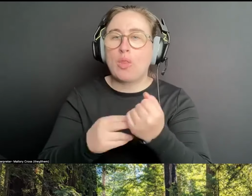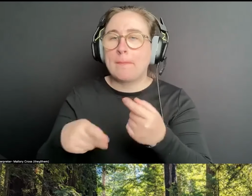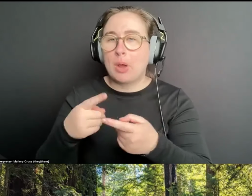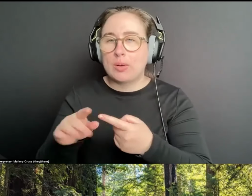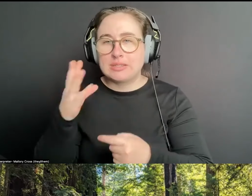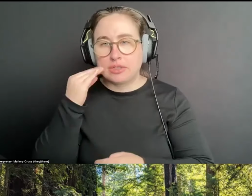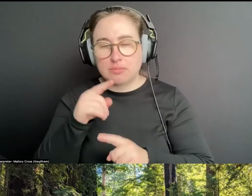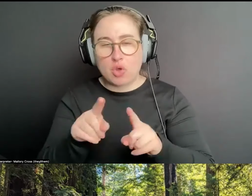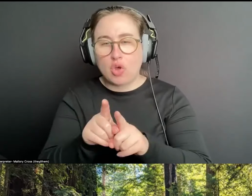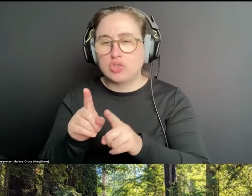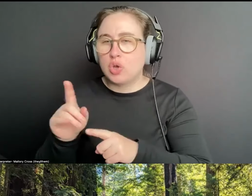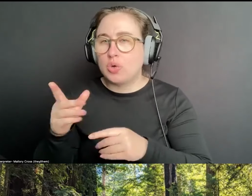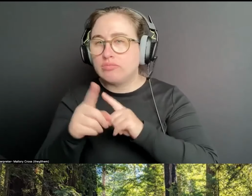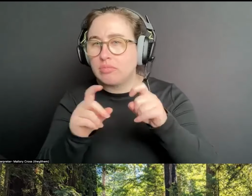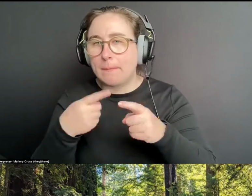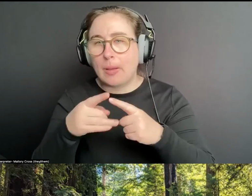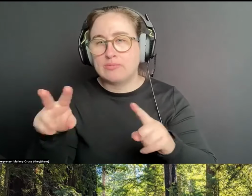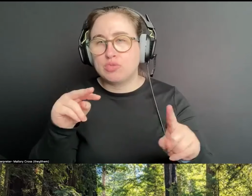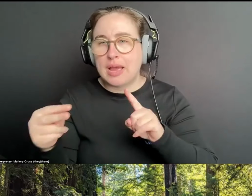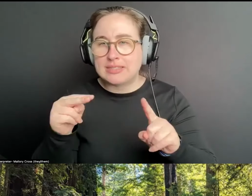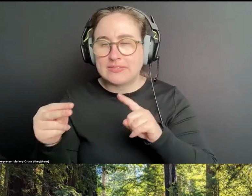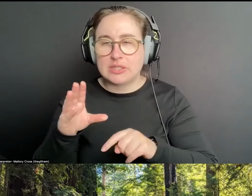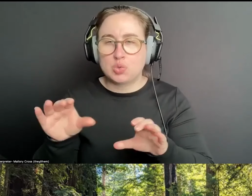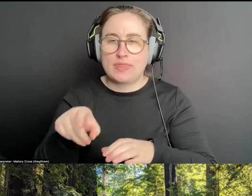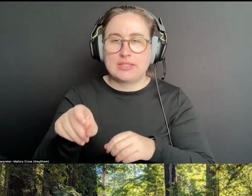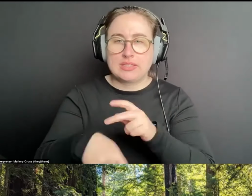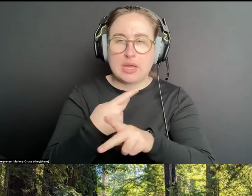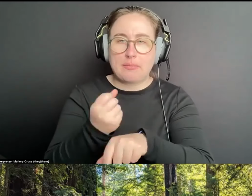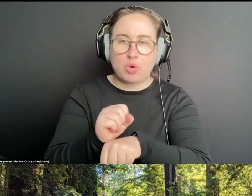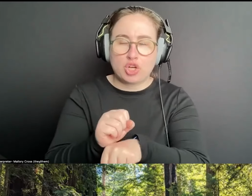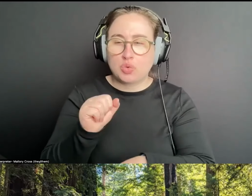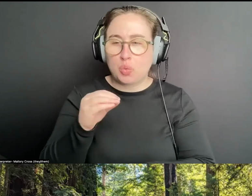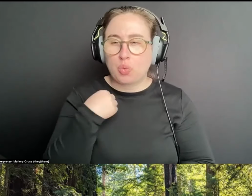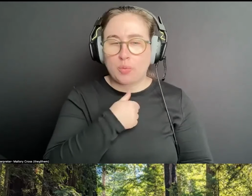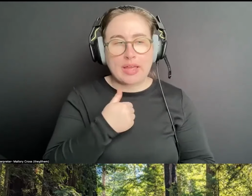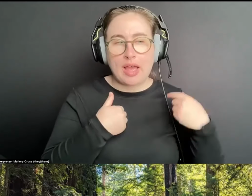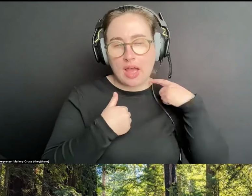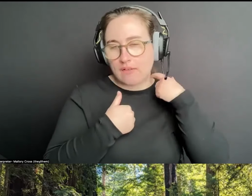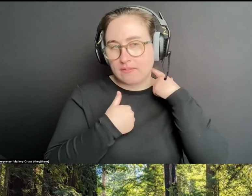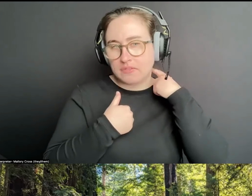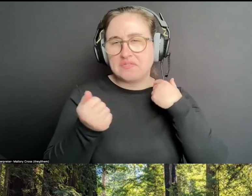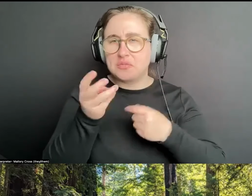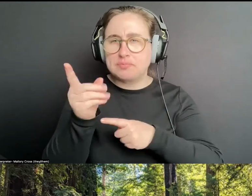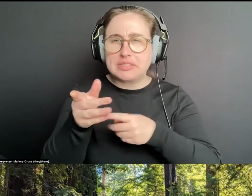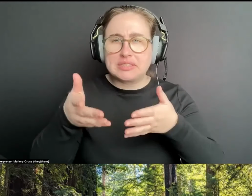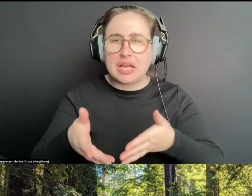just perspectives in terms of doing this kind of work. So we've got a few minutes here before 4 o'clock